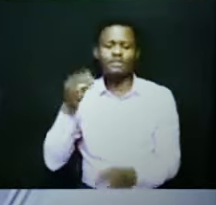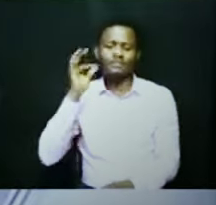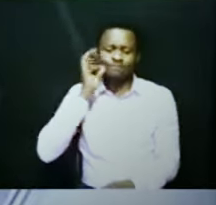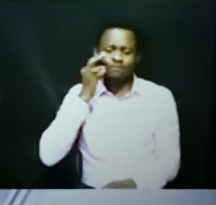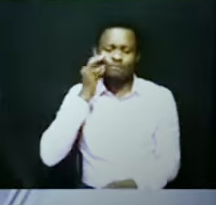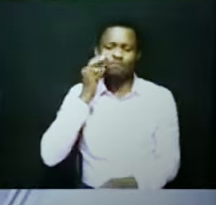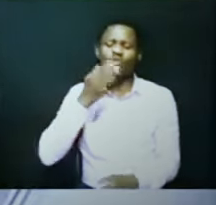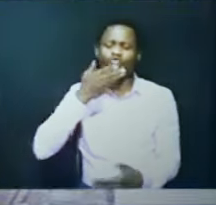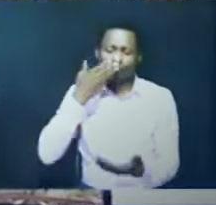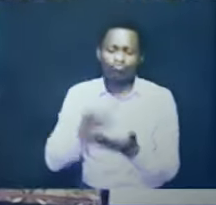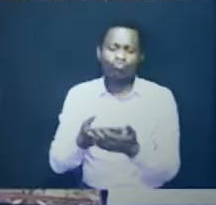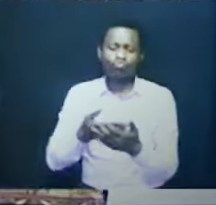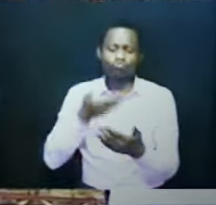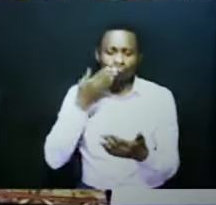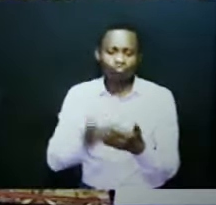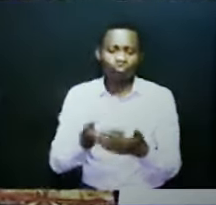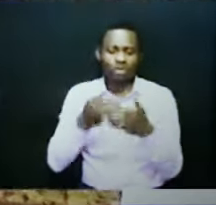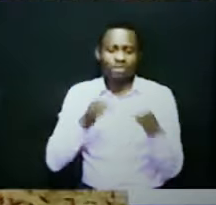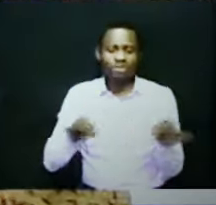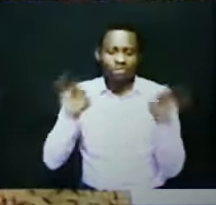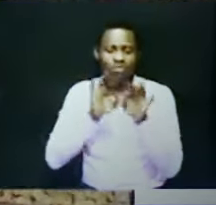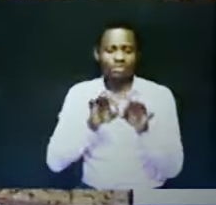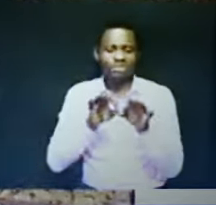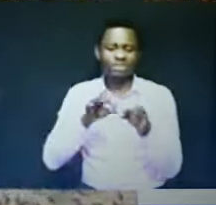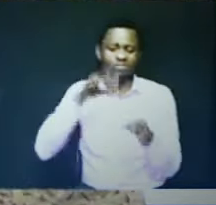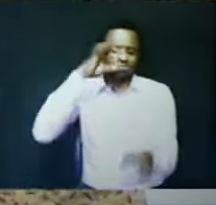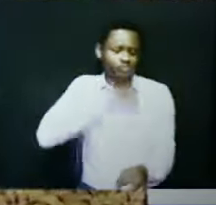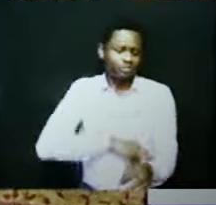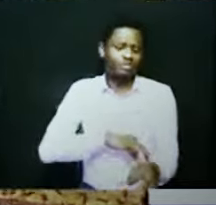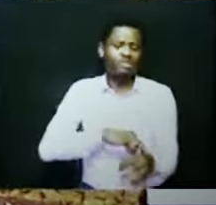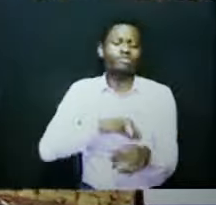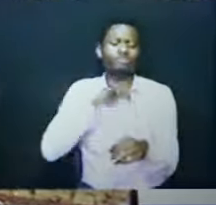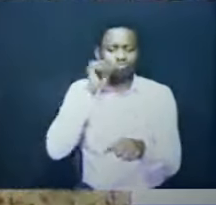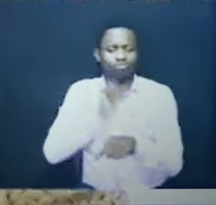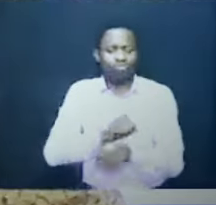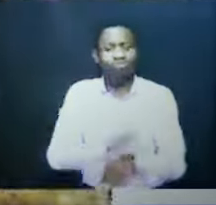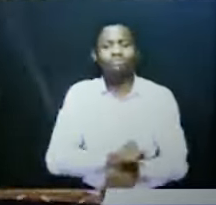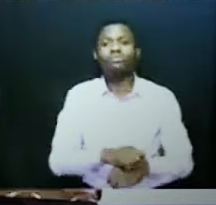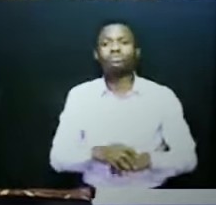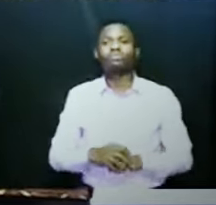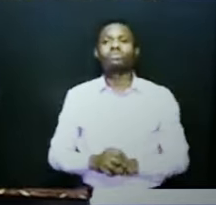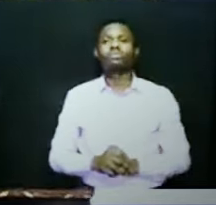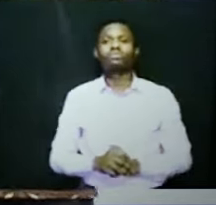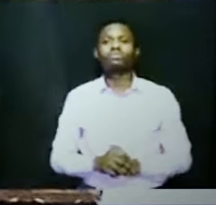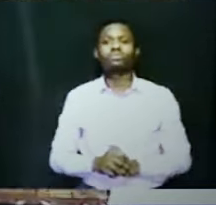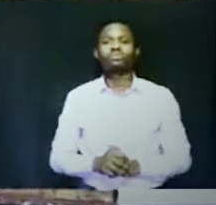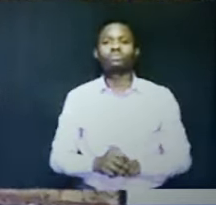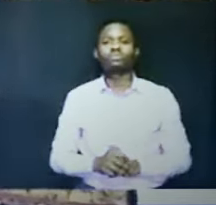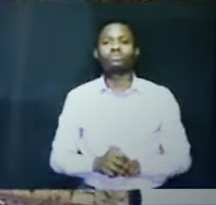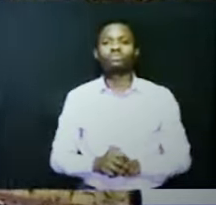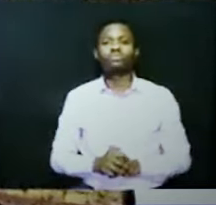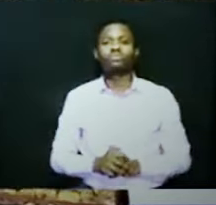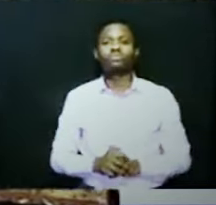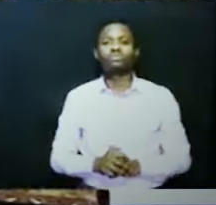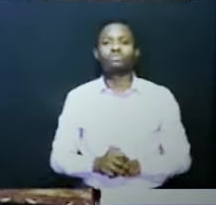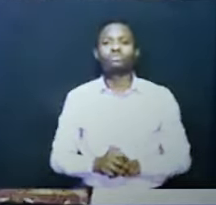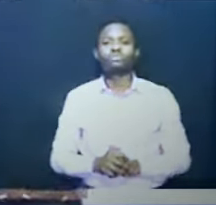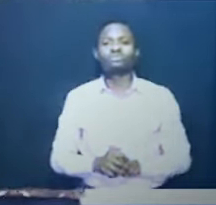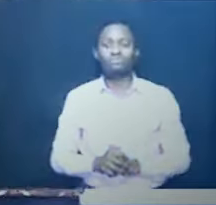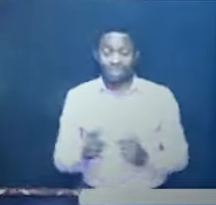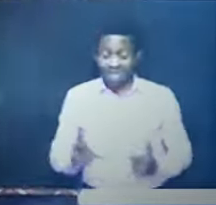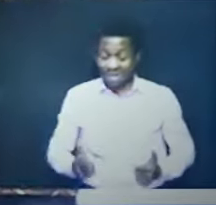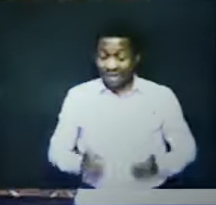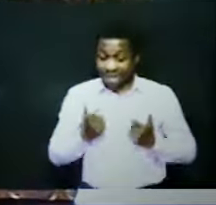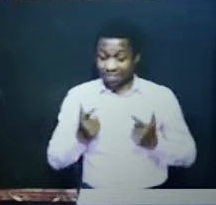you say and yes we are juma keke nemum esa we are juma adododie anase abaso obi ebe firi mu aba. Life is